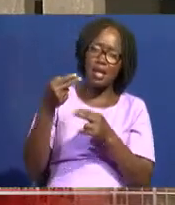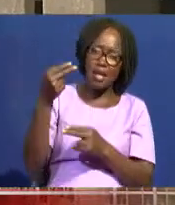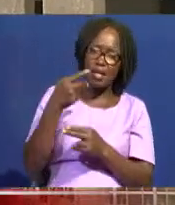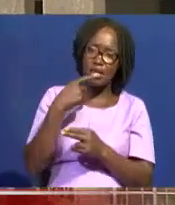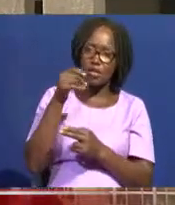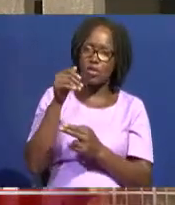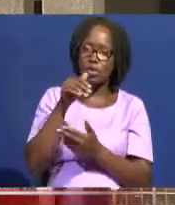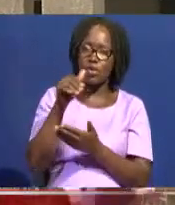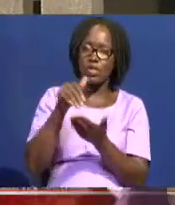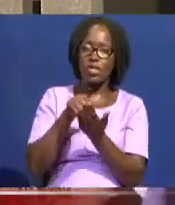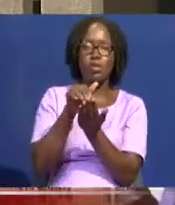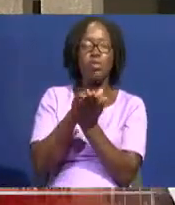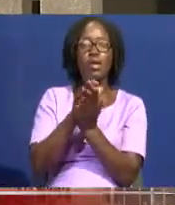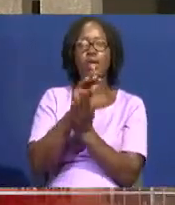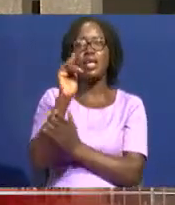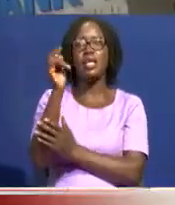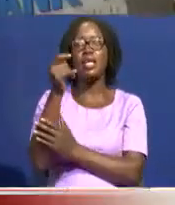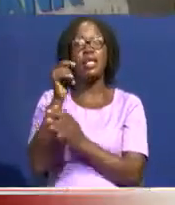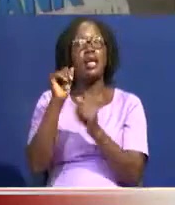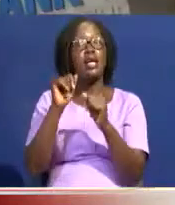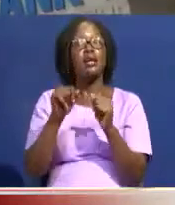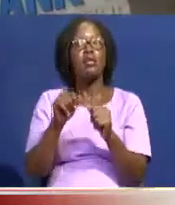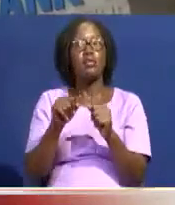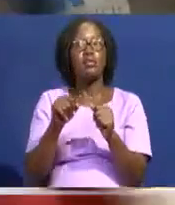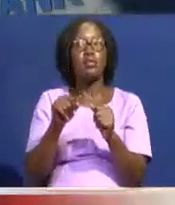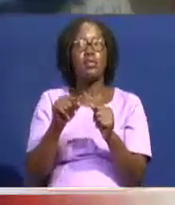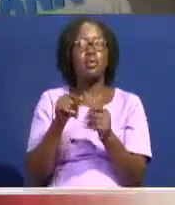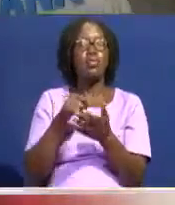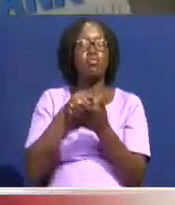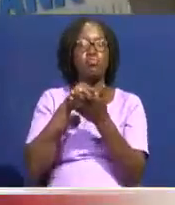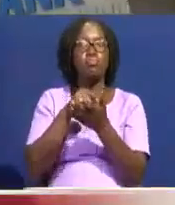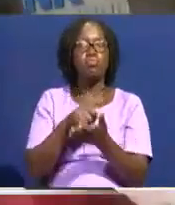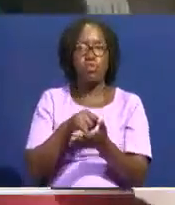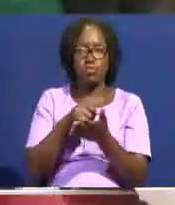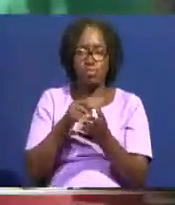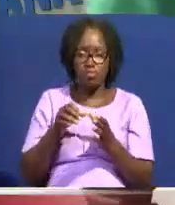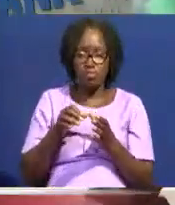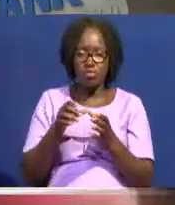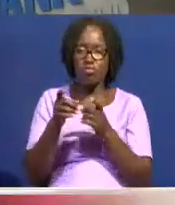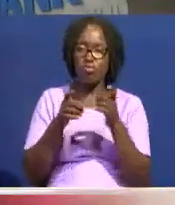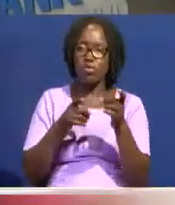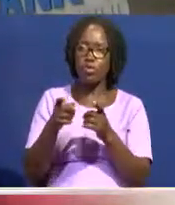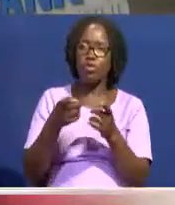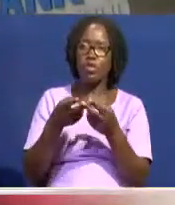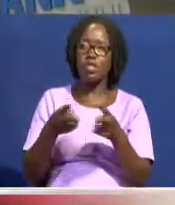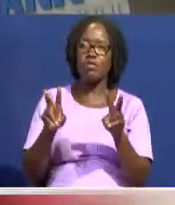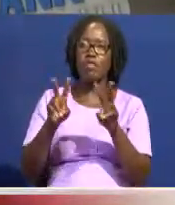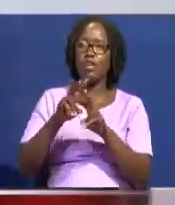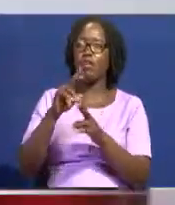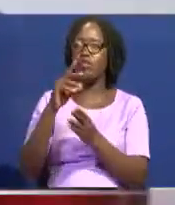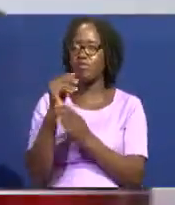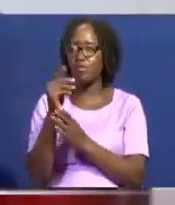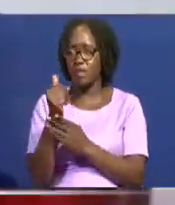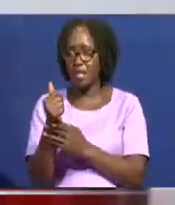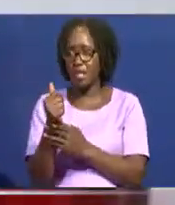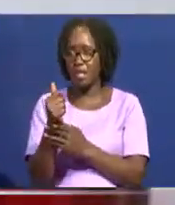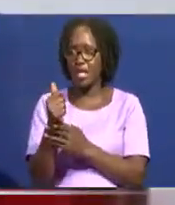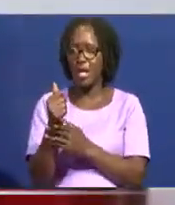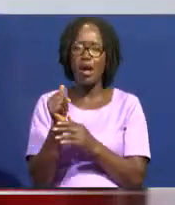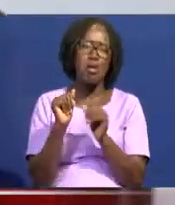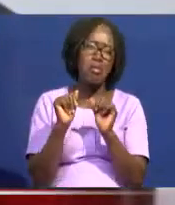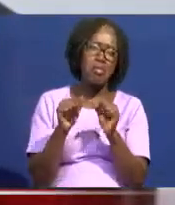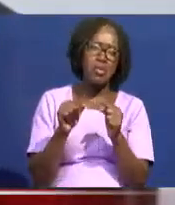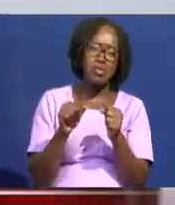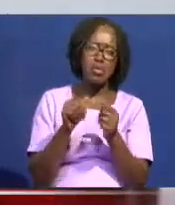hivyo Benki Kuu ya Kenya huenda ikalazimika kuingilia kati kudhibiti thamani ya shilingi. Could be scope